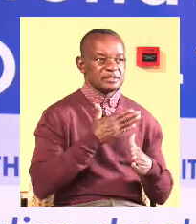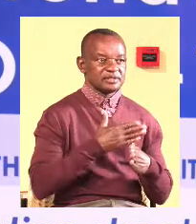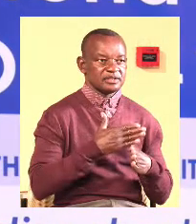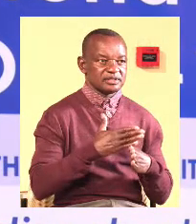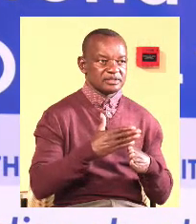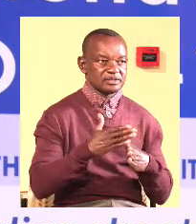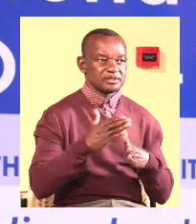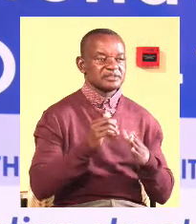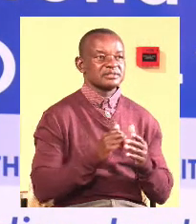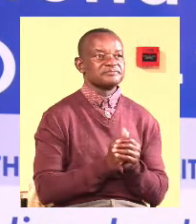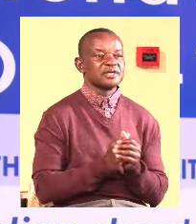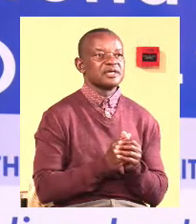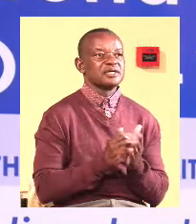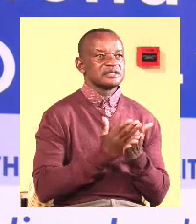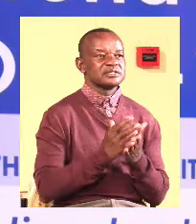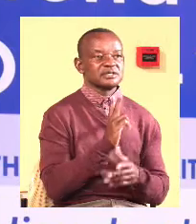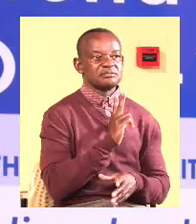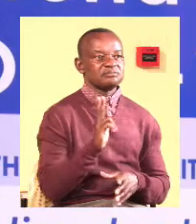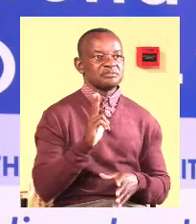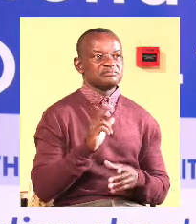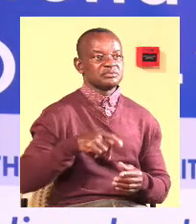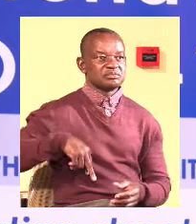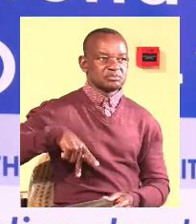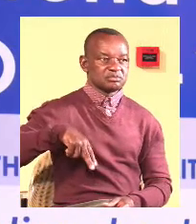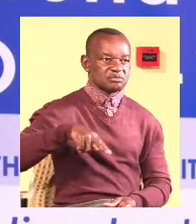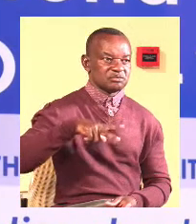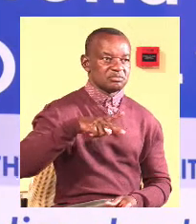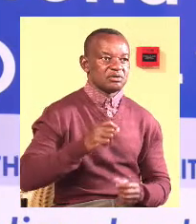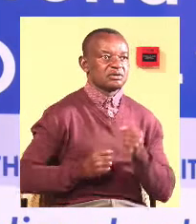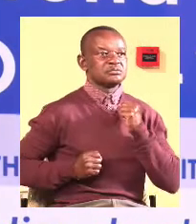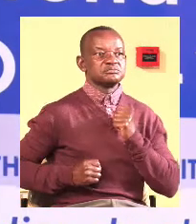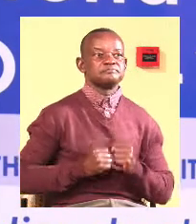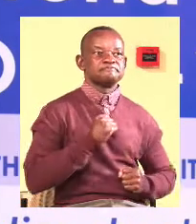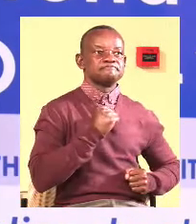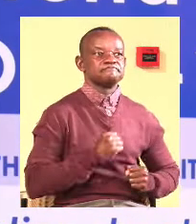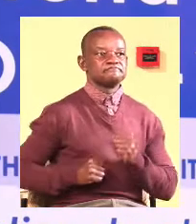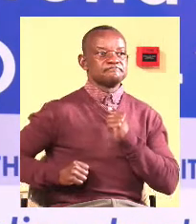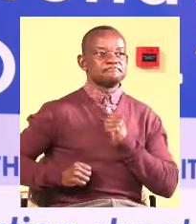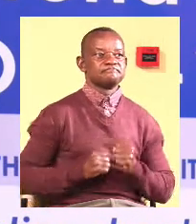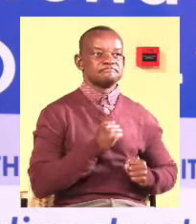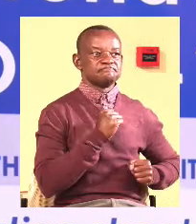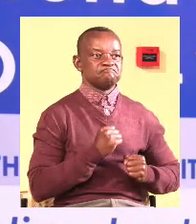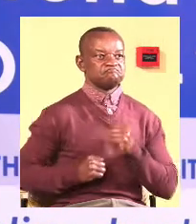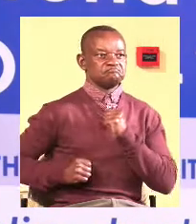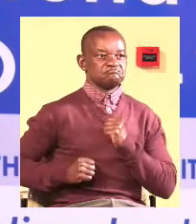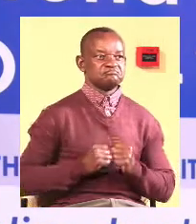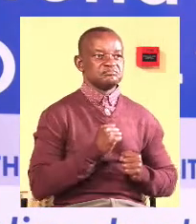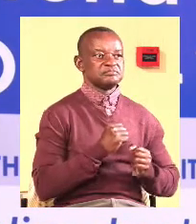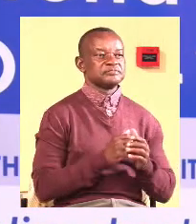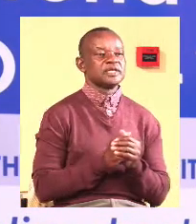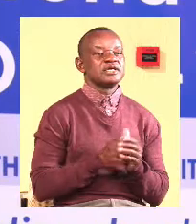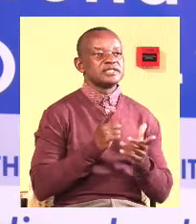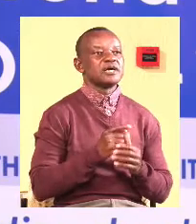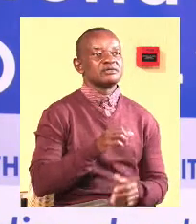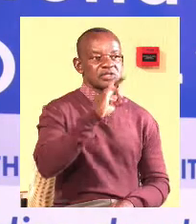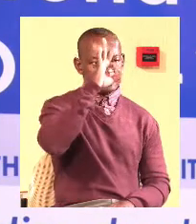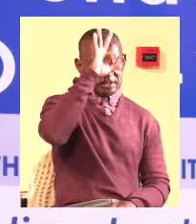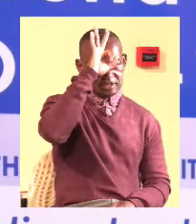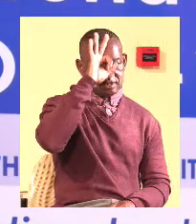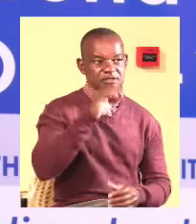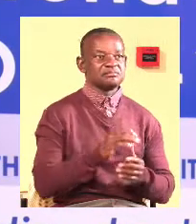walking. In terms of a quote that the Police Commissioner made in